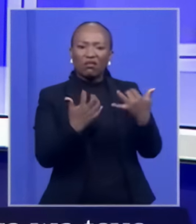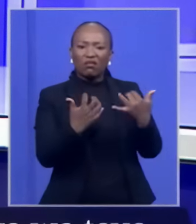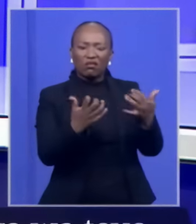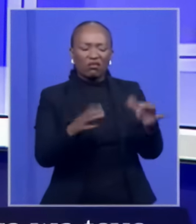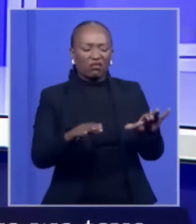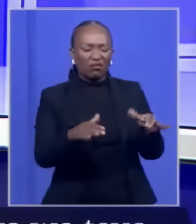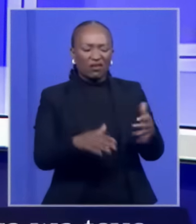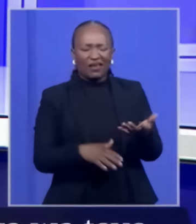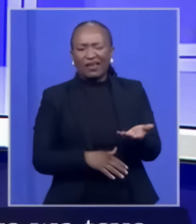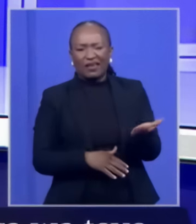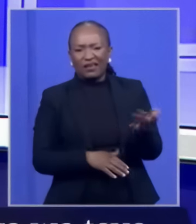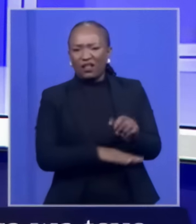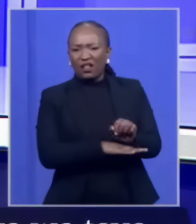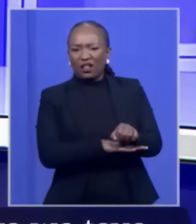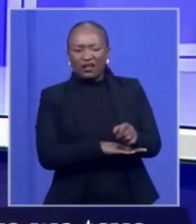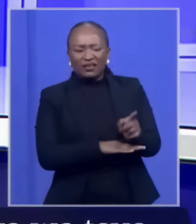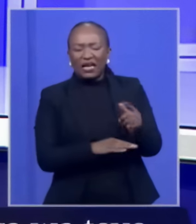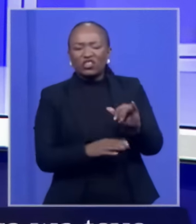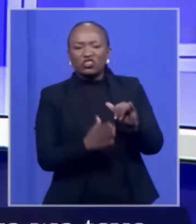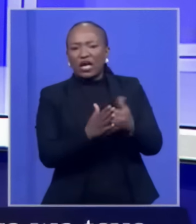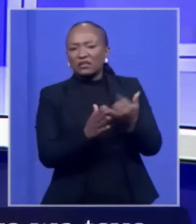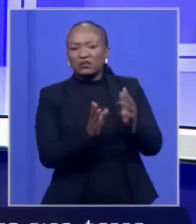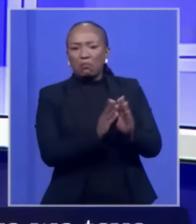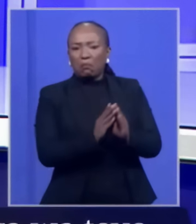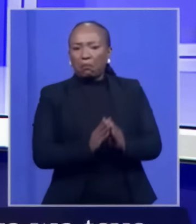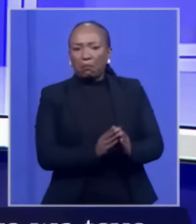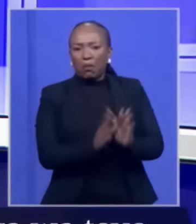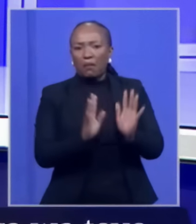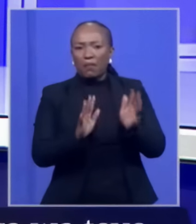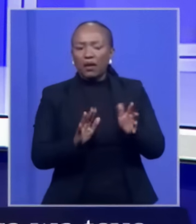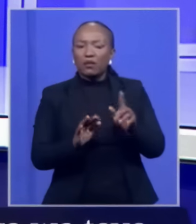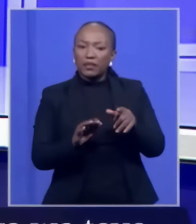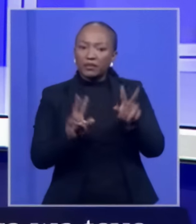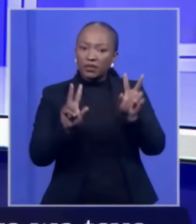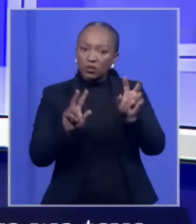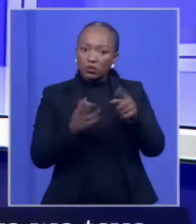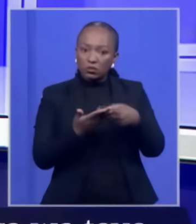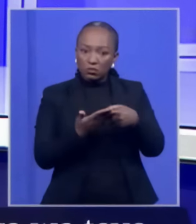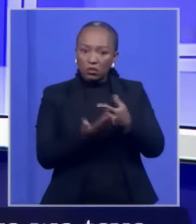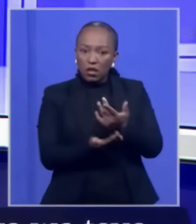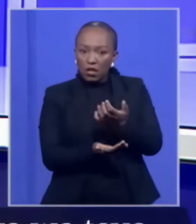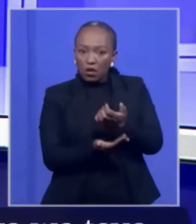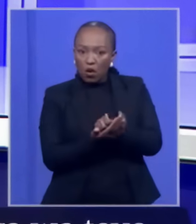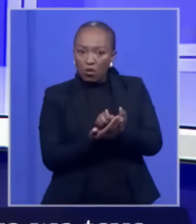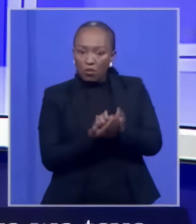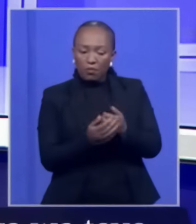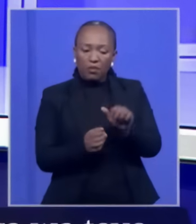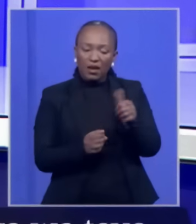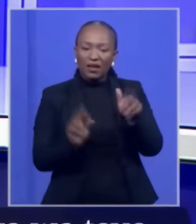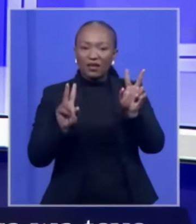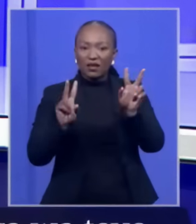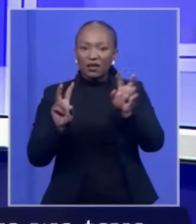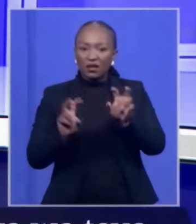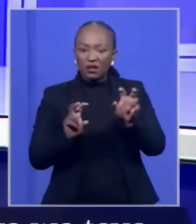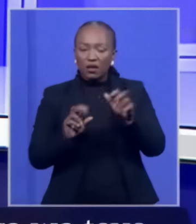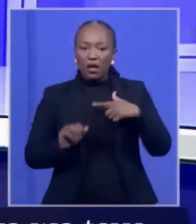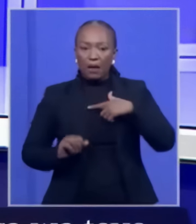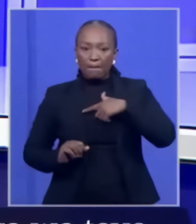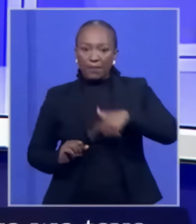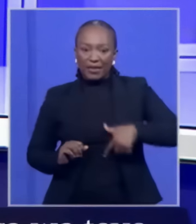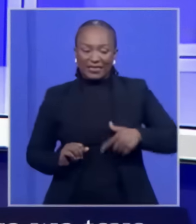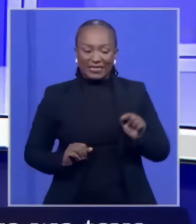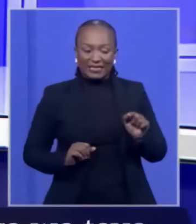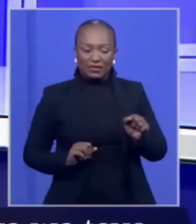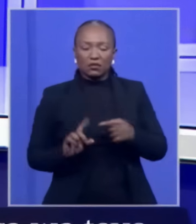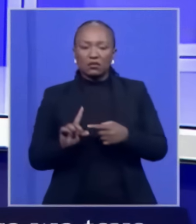go gola bagwera ba nyaka gore go lebelelwe merero ya ikonomi le ditaba tša go amana le naga. Mopresidente wa Liki Colin Malatji